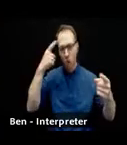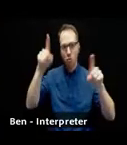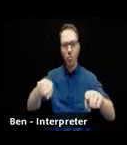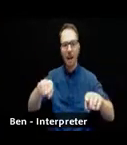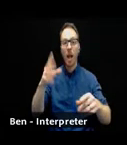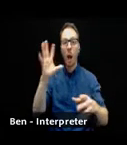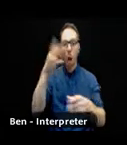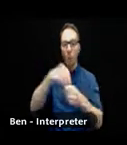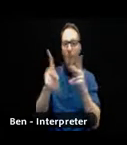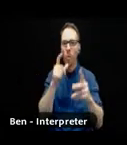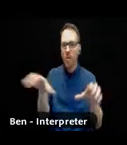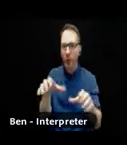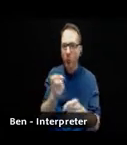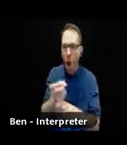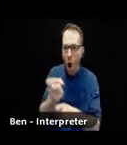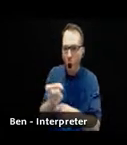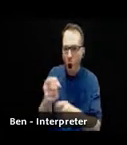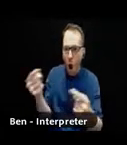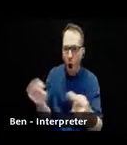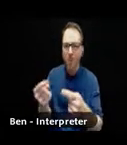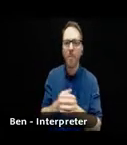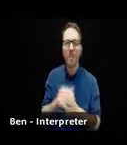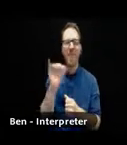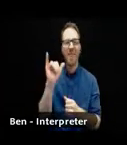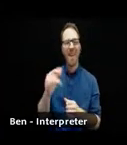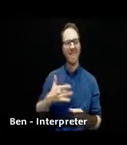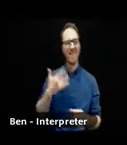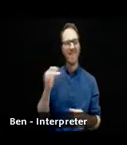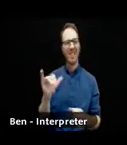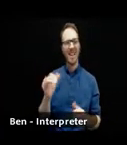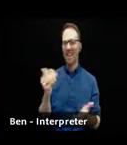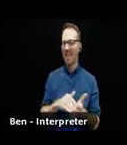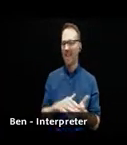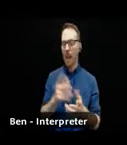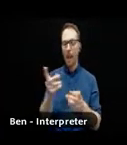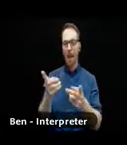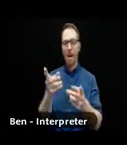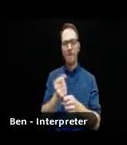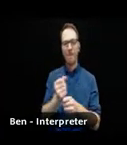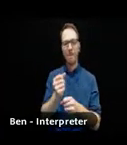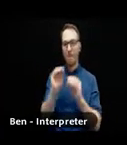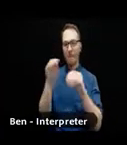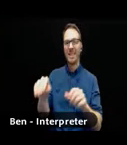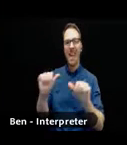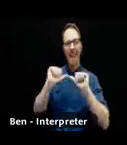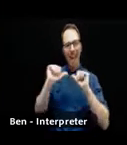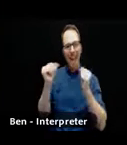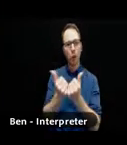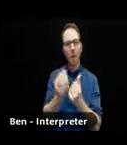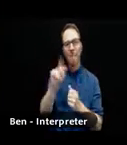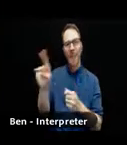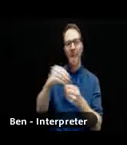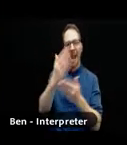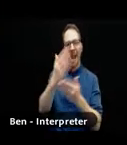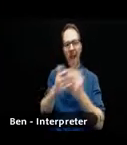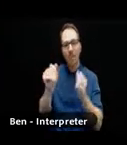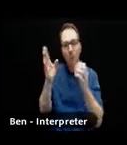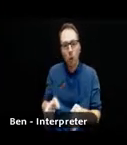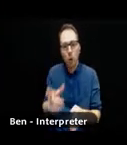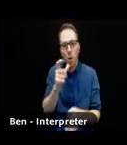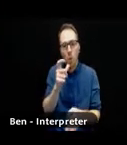done harm. And so that feels like, again, placing agency back in the hands of the person